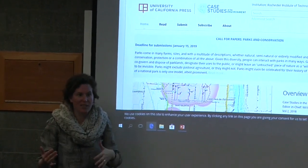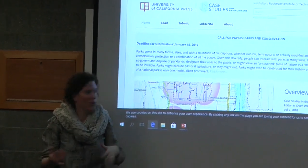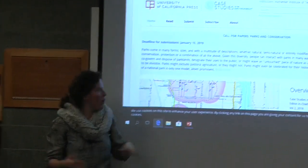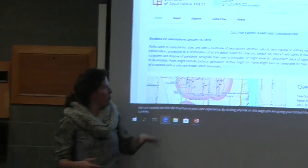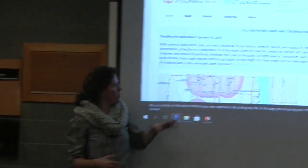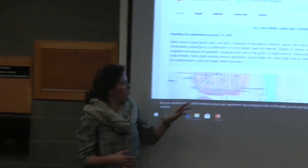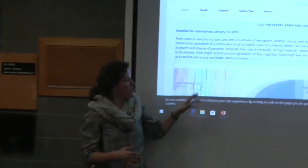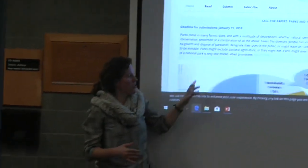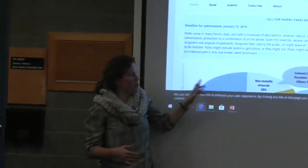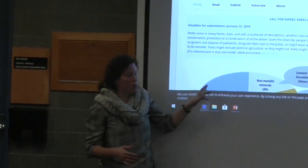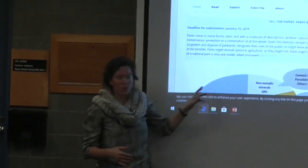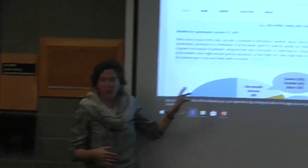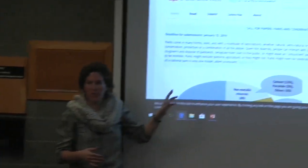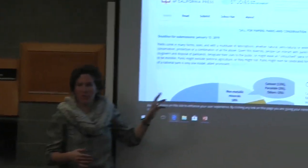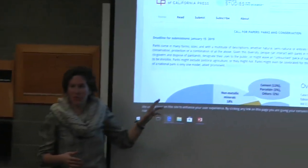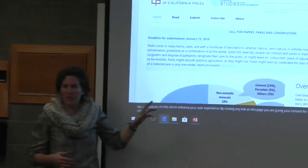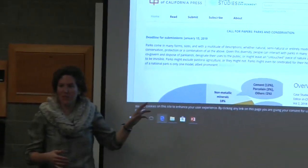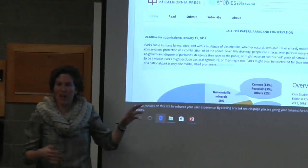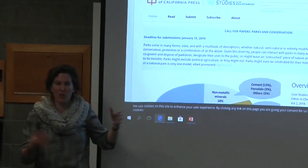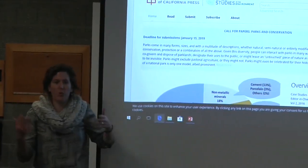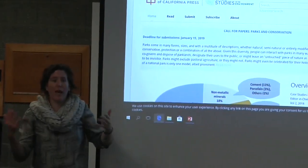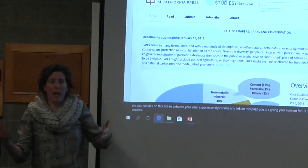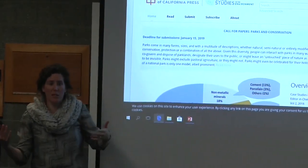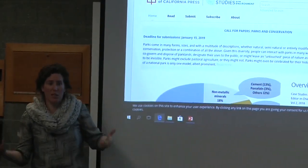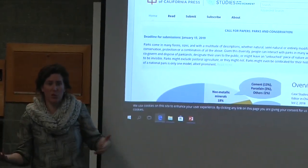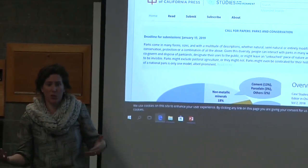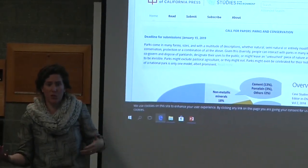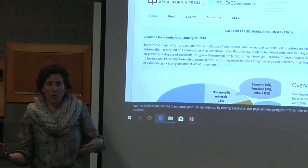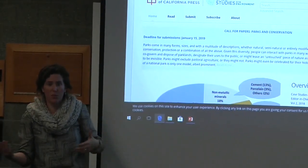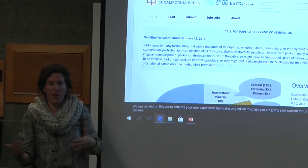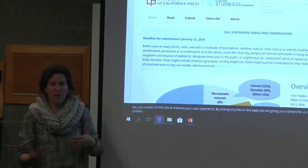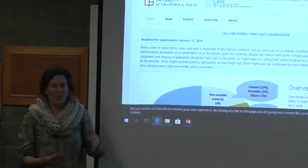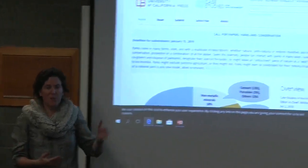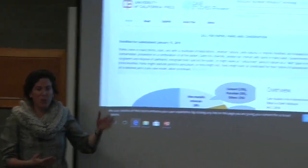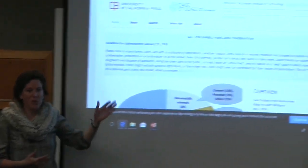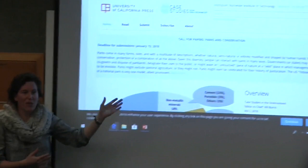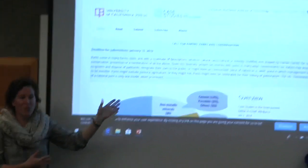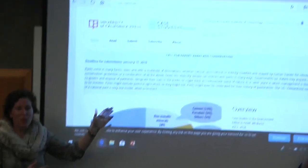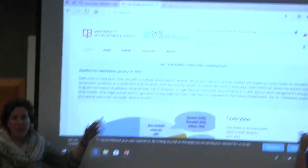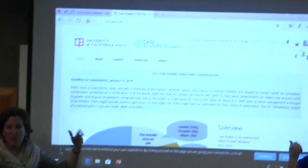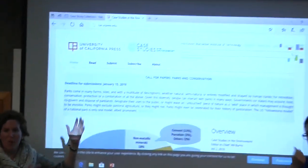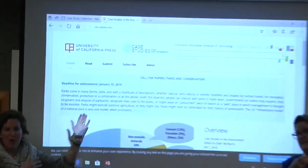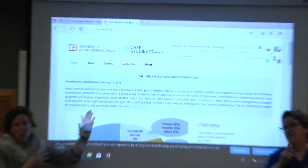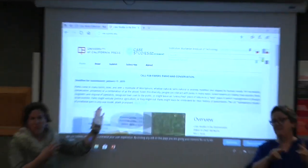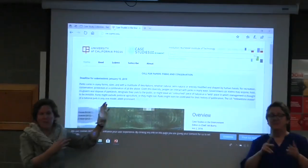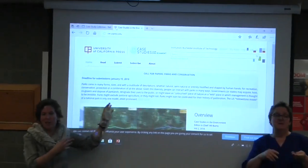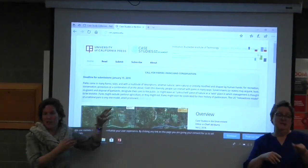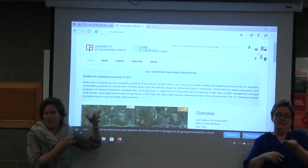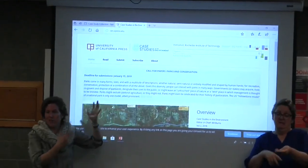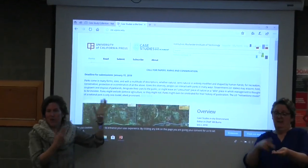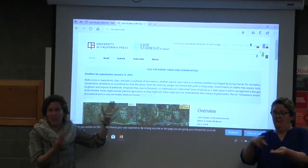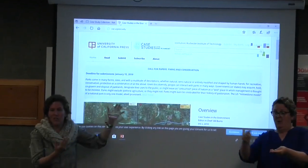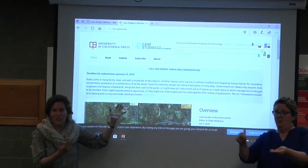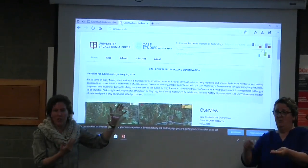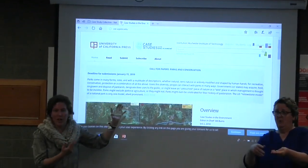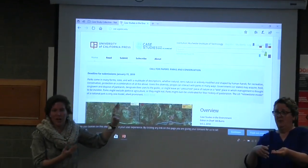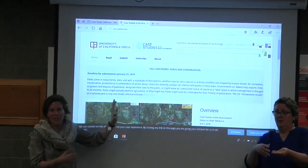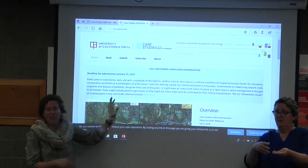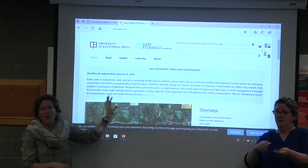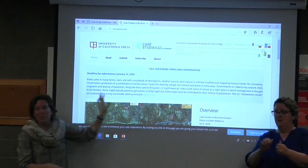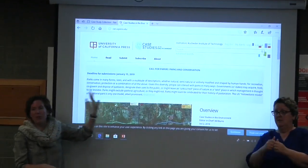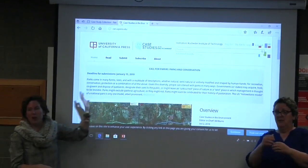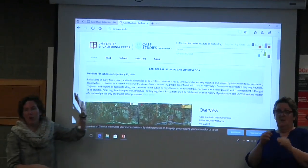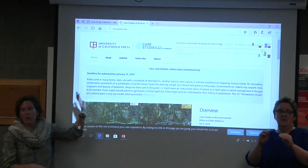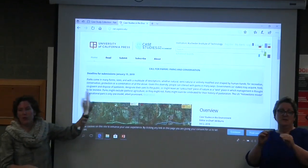So in practice, there are teaching notes for some of these, and you can teach with them. Some people even give you, like, here's my PowerPoint slides, here's how I teach